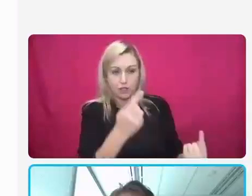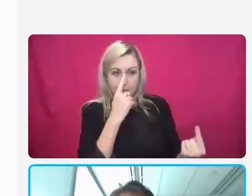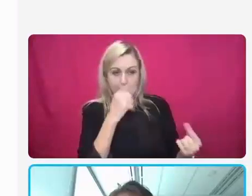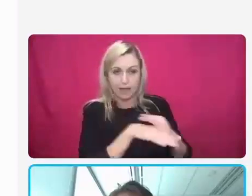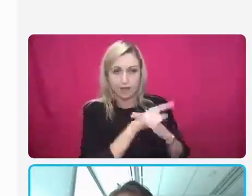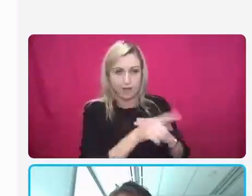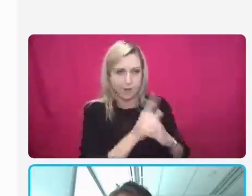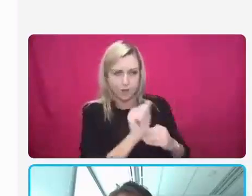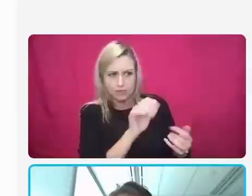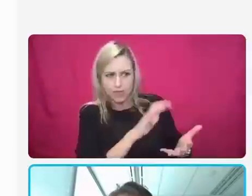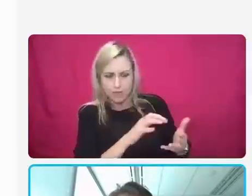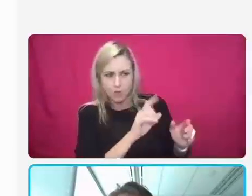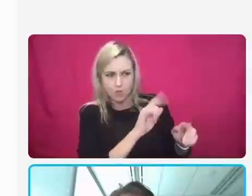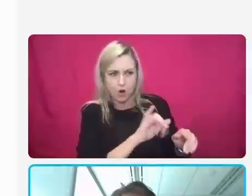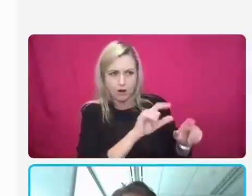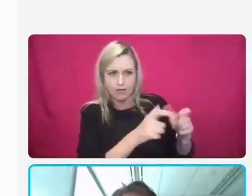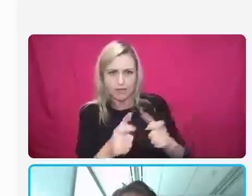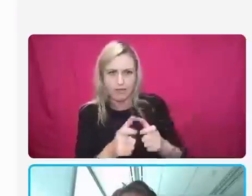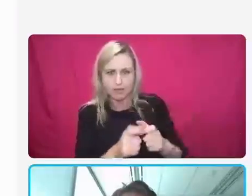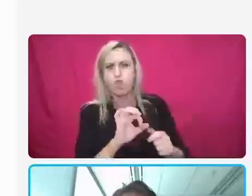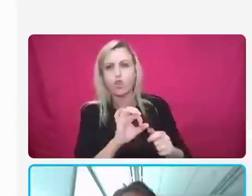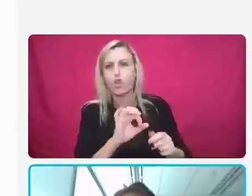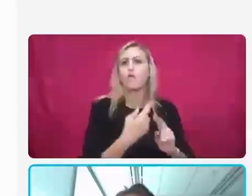not for the resident at a facility.